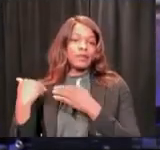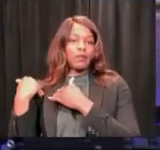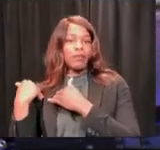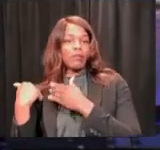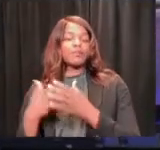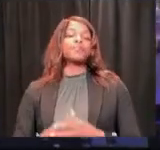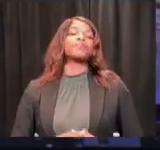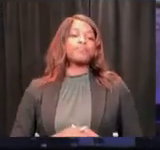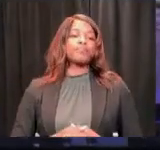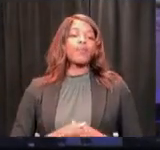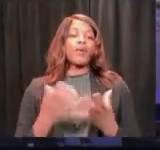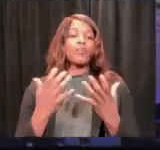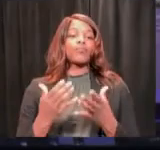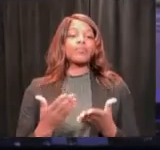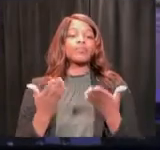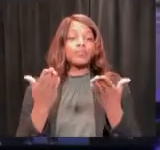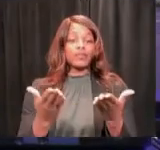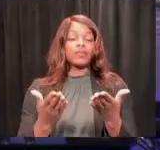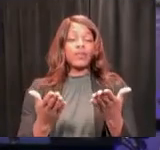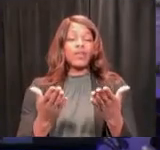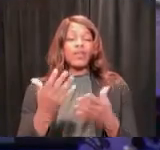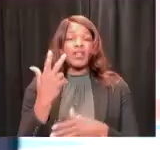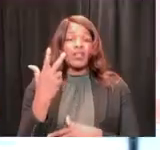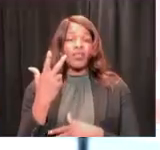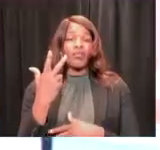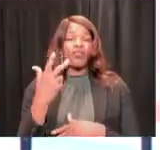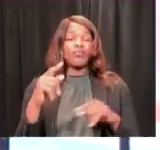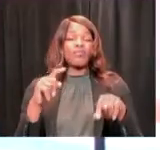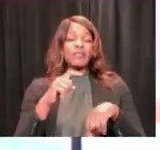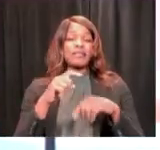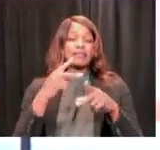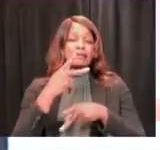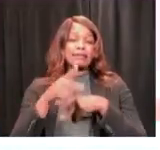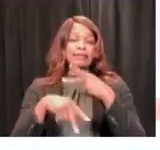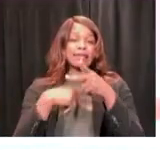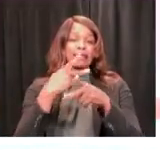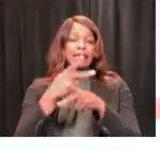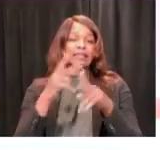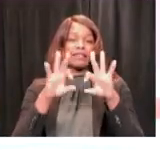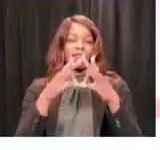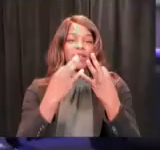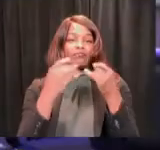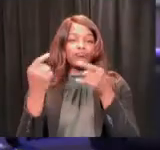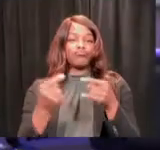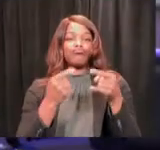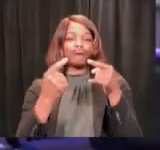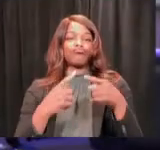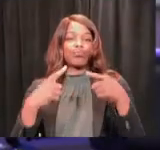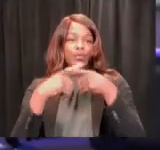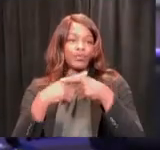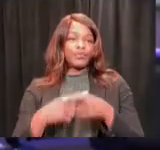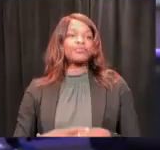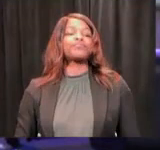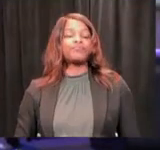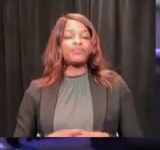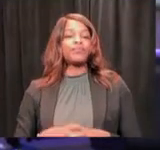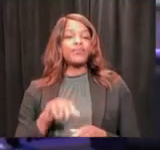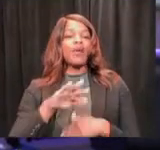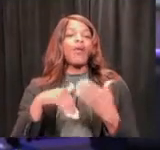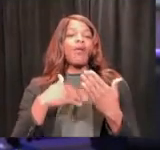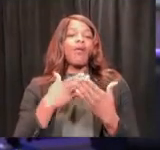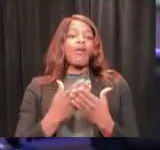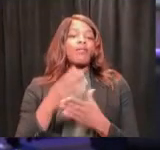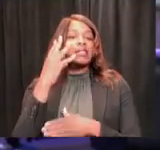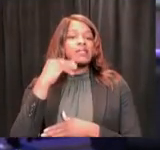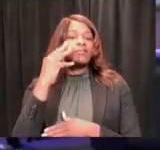you that there are about three different types of family baggage, right? There are at least three different types of family baggage that we often